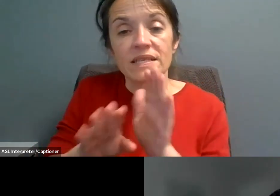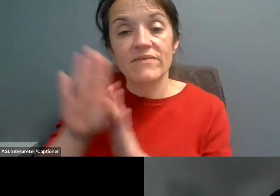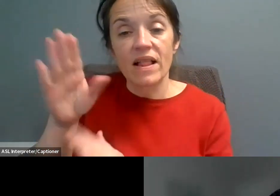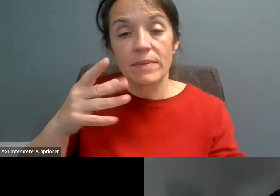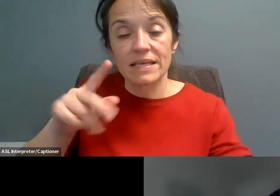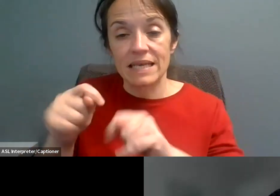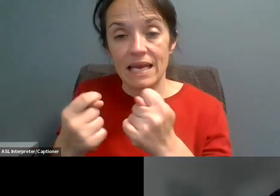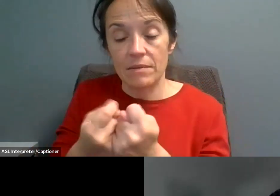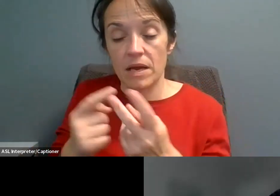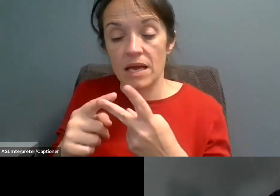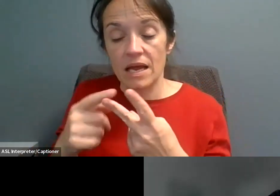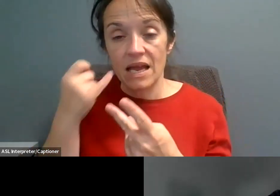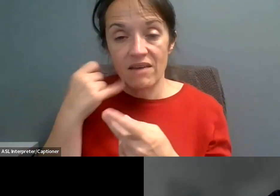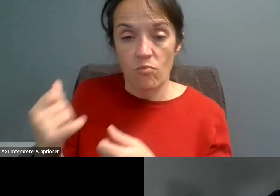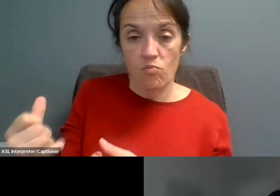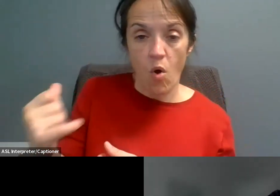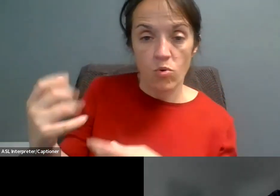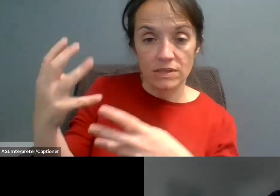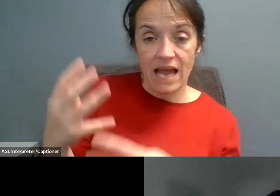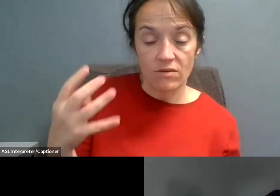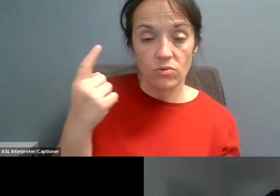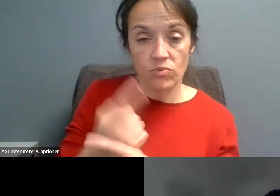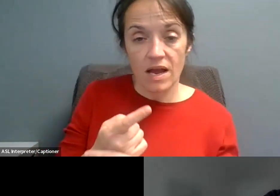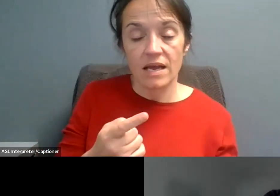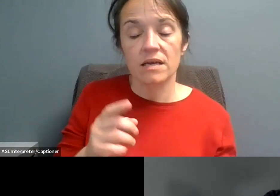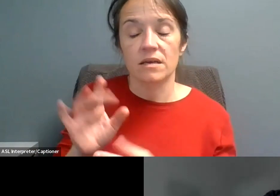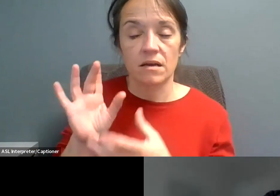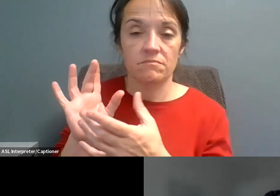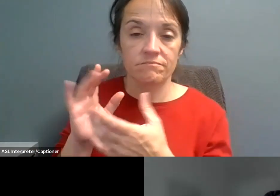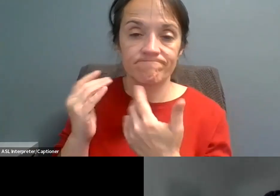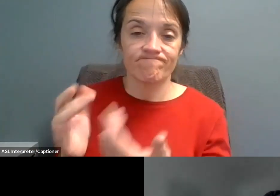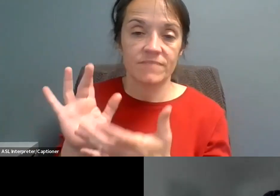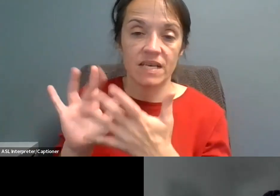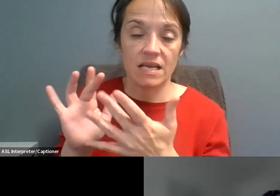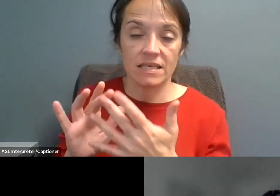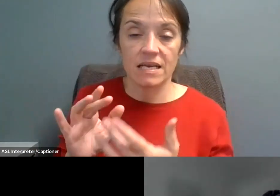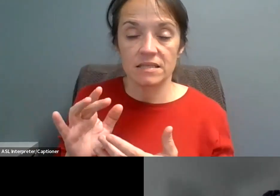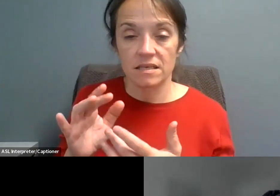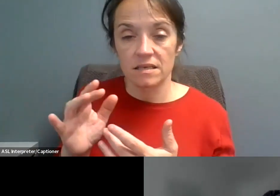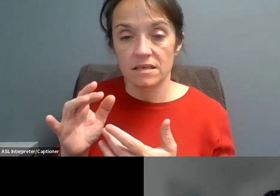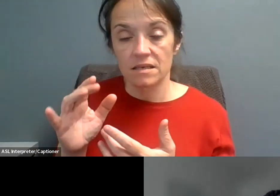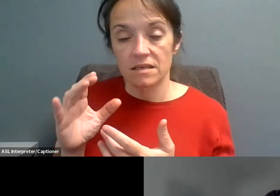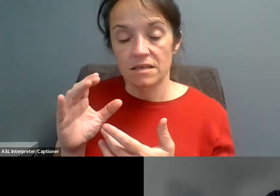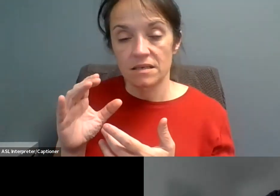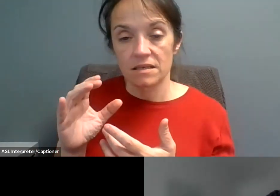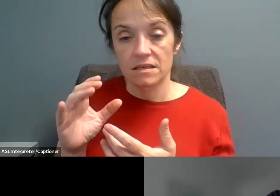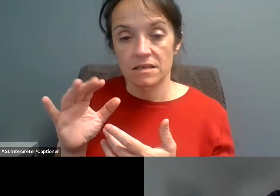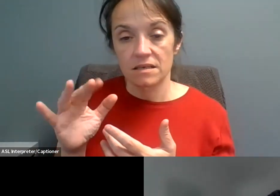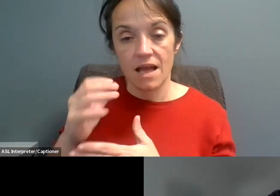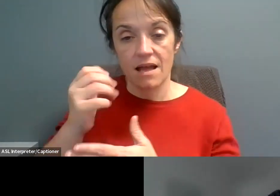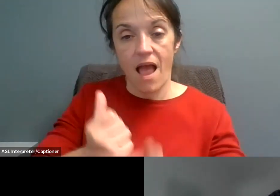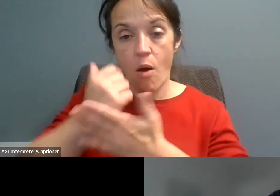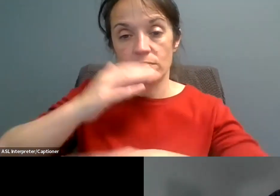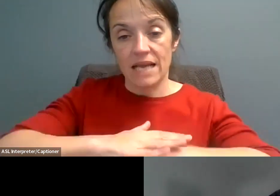desk. But we do have a couple of people on the panelist group if you want to talk about any plans in place